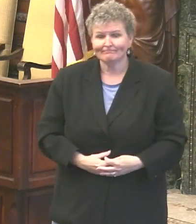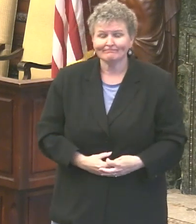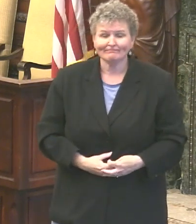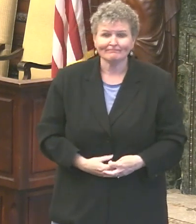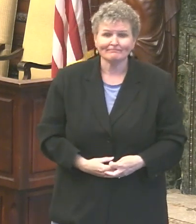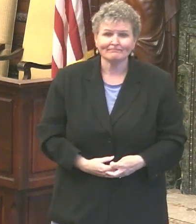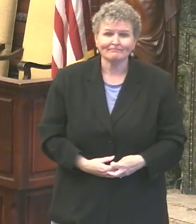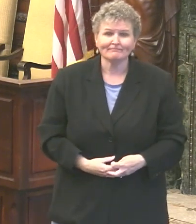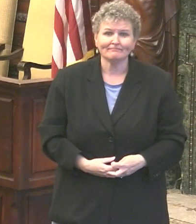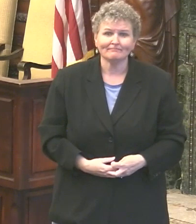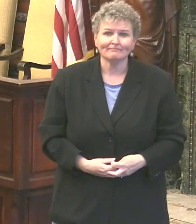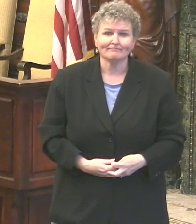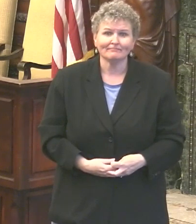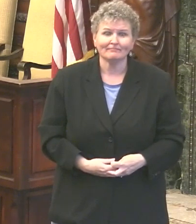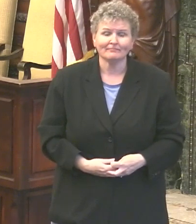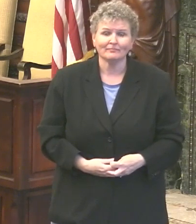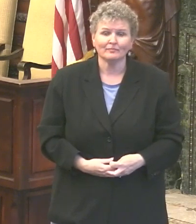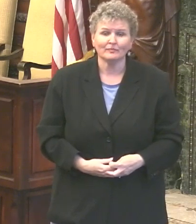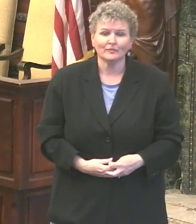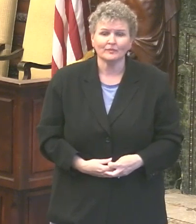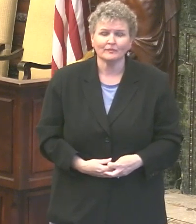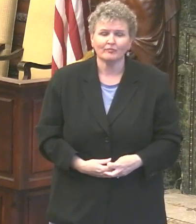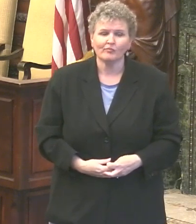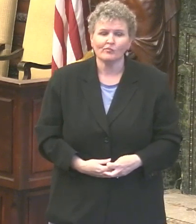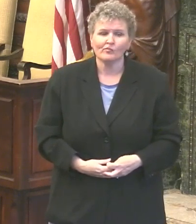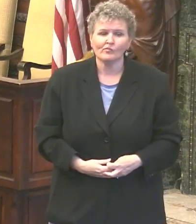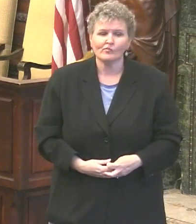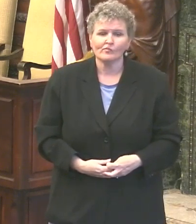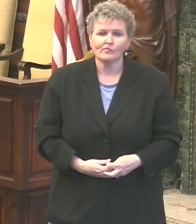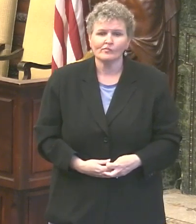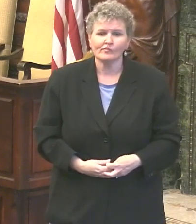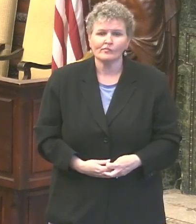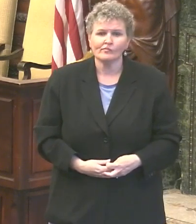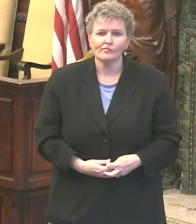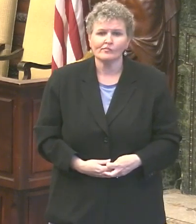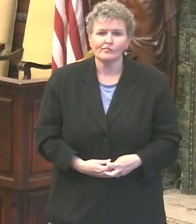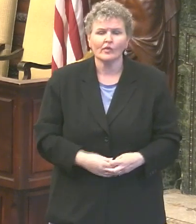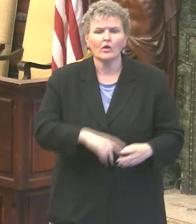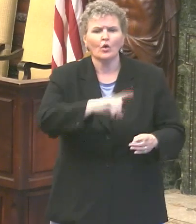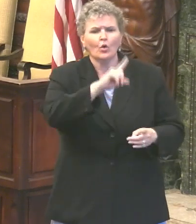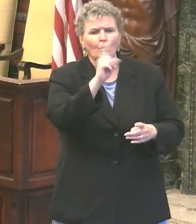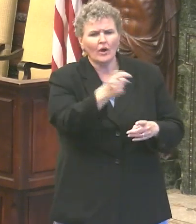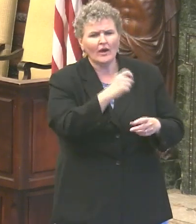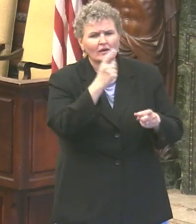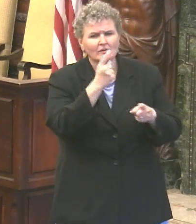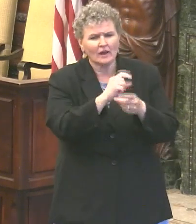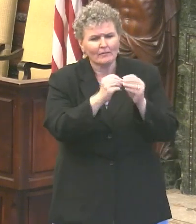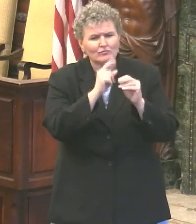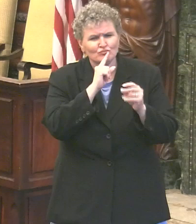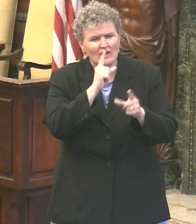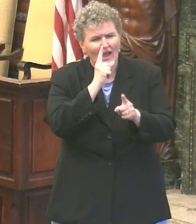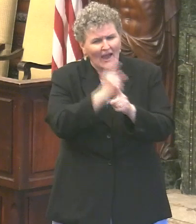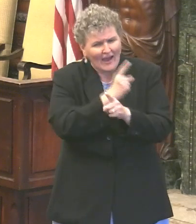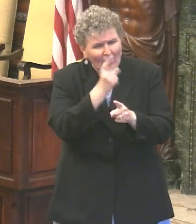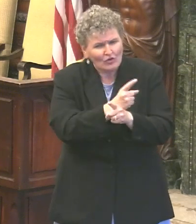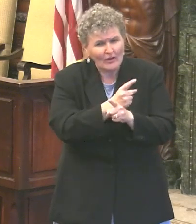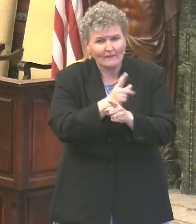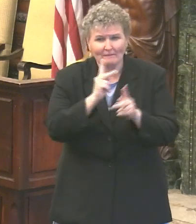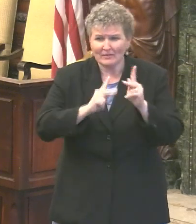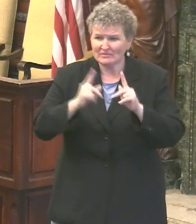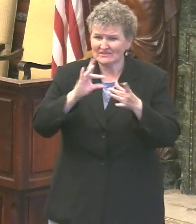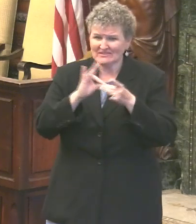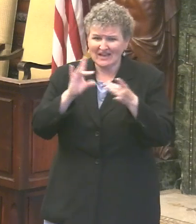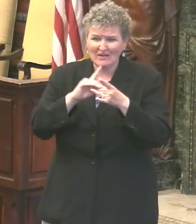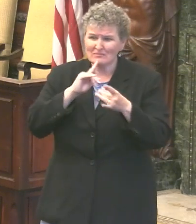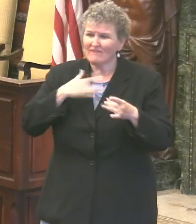My question is more regarding just whether the numbers are accurate in terms of how we're counting symptomatic and asymptomatic individuals. Sure. Do you think that that's